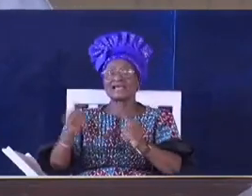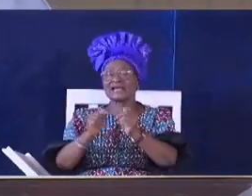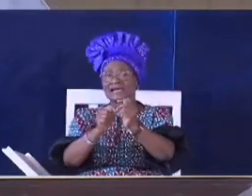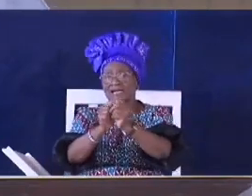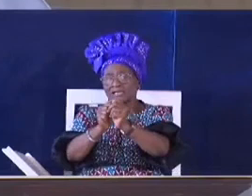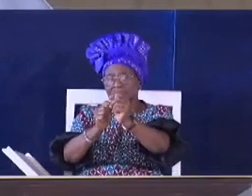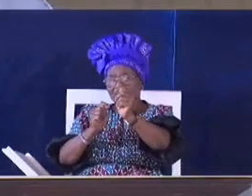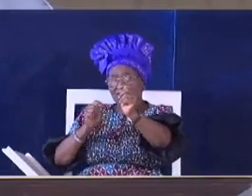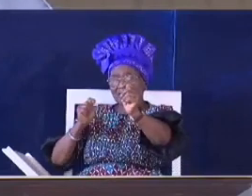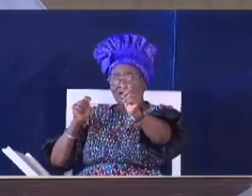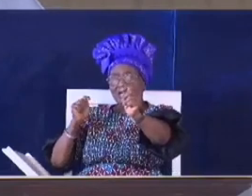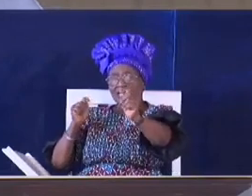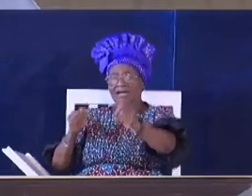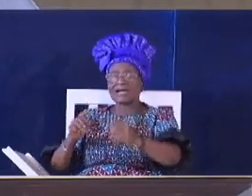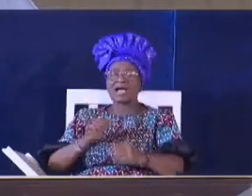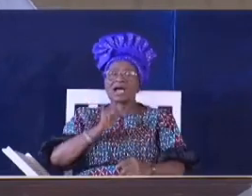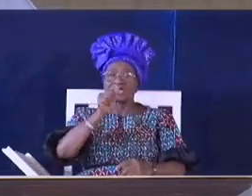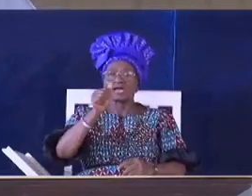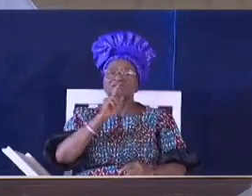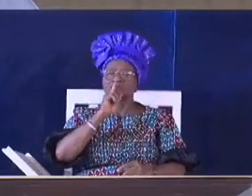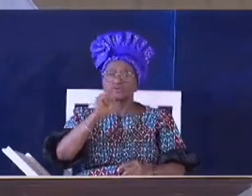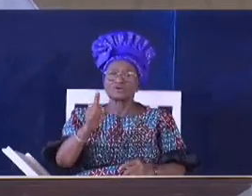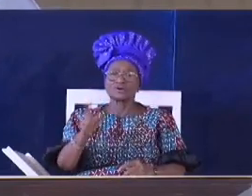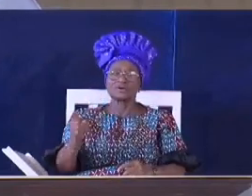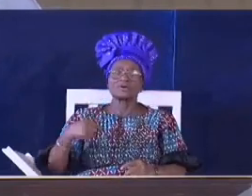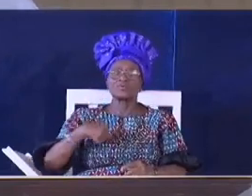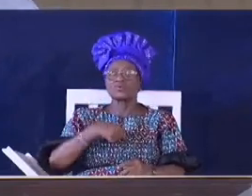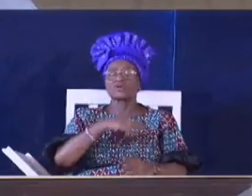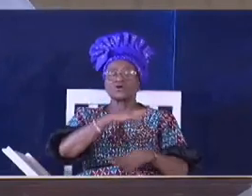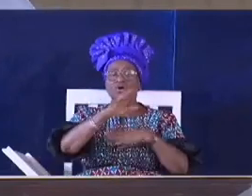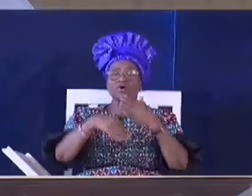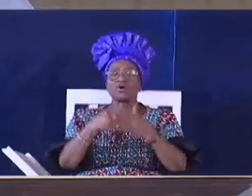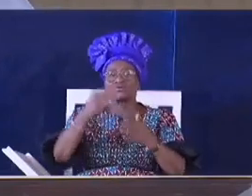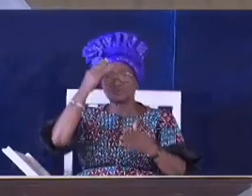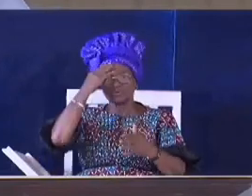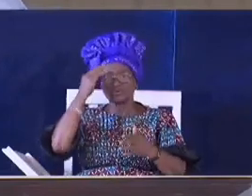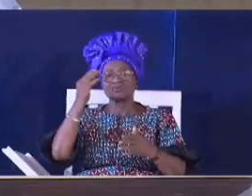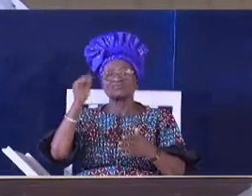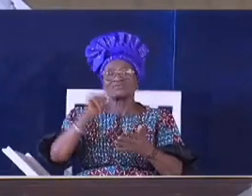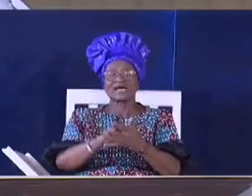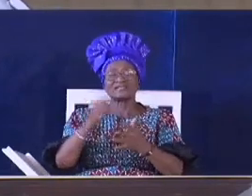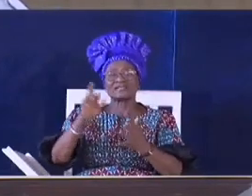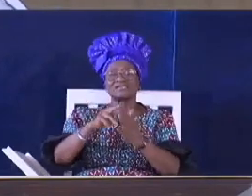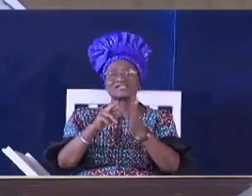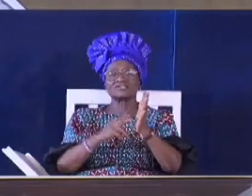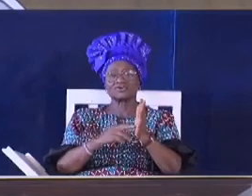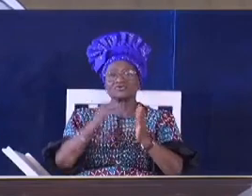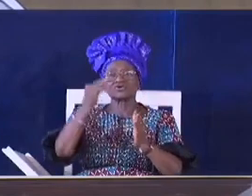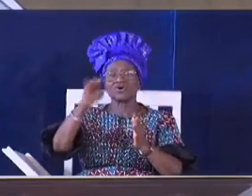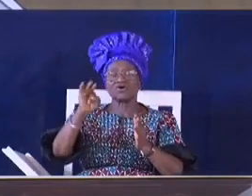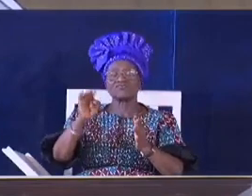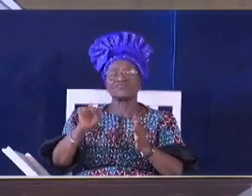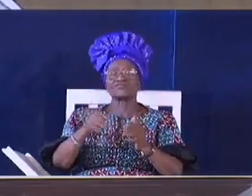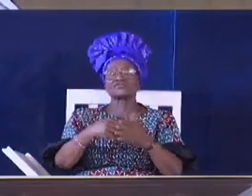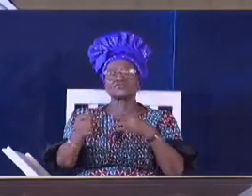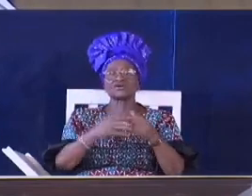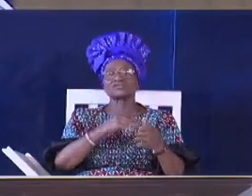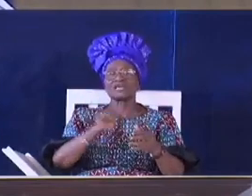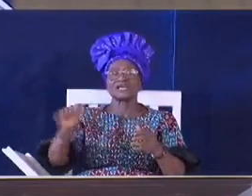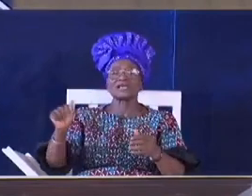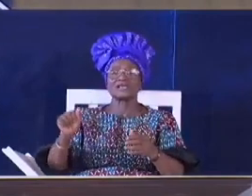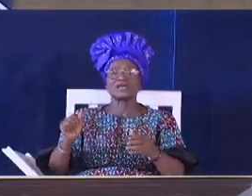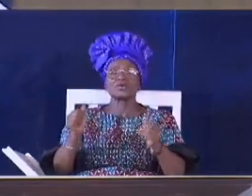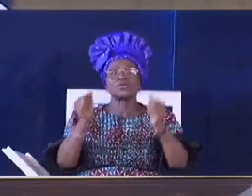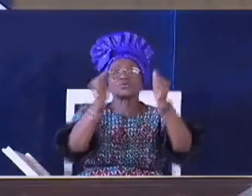I'm sure we all know that the result of such a collision is going to depend on